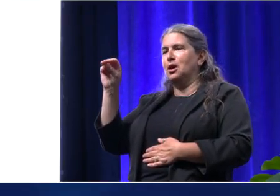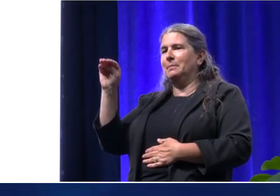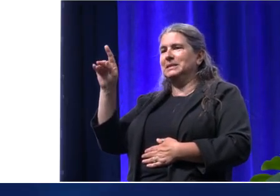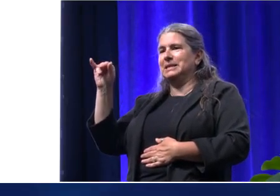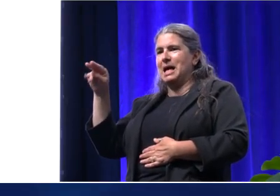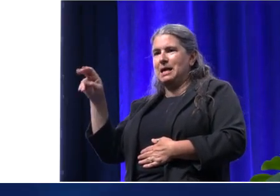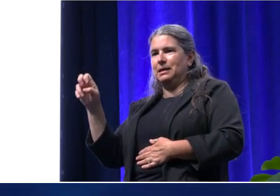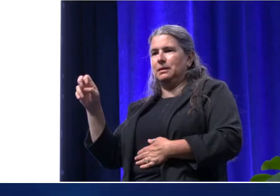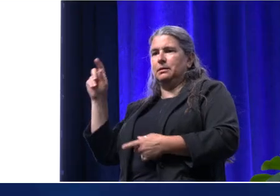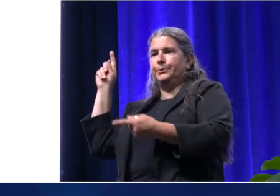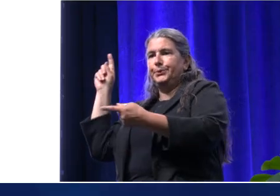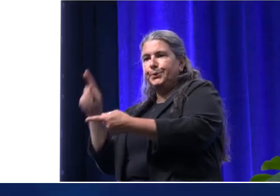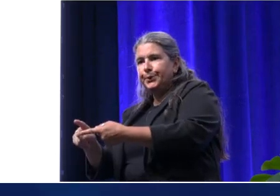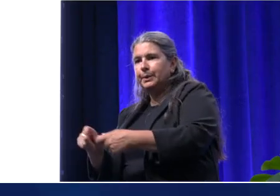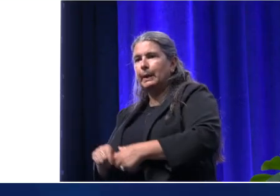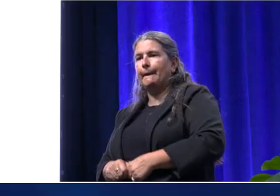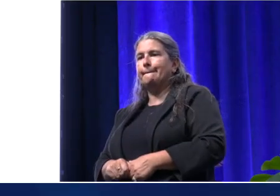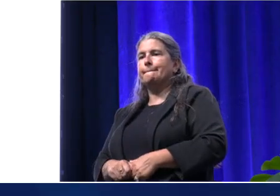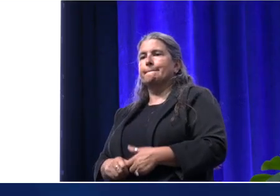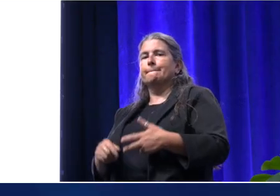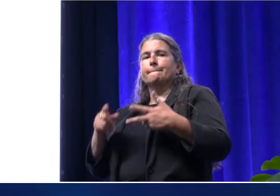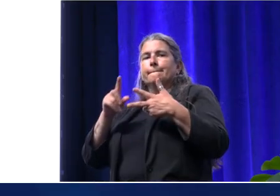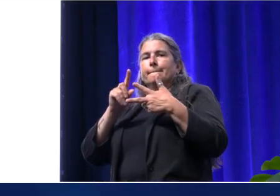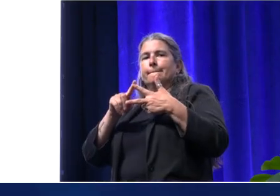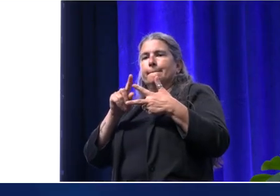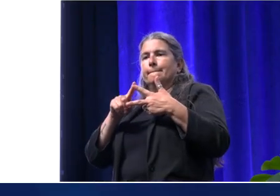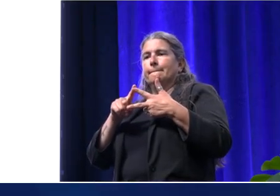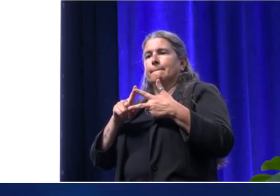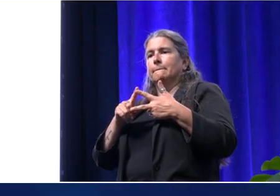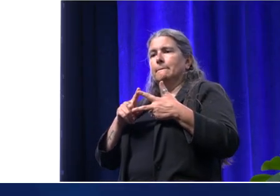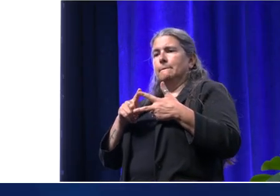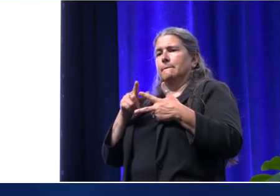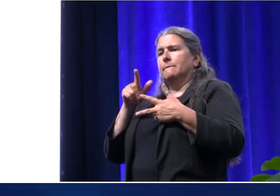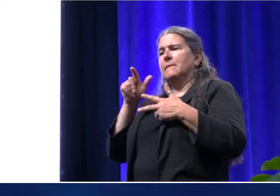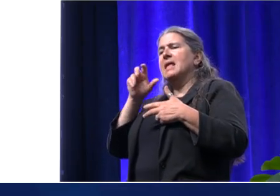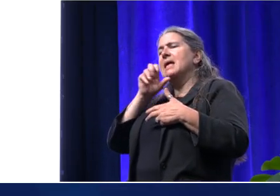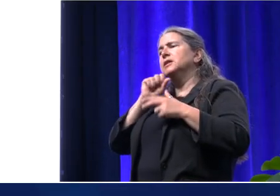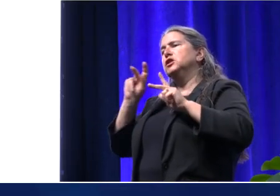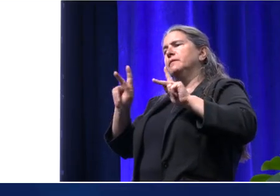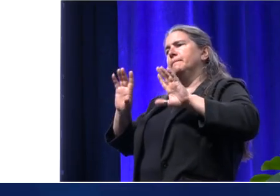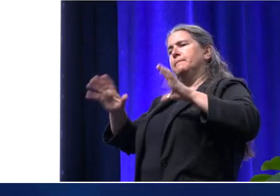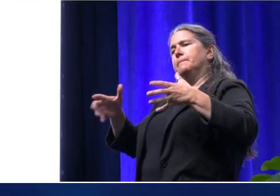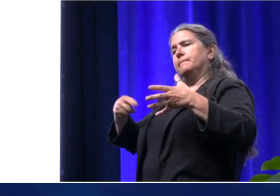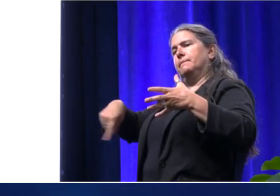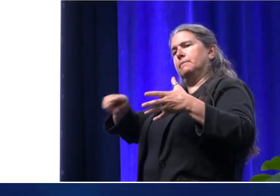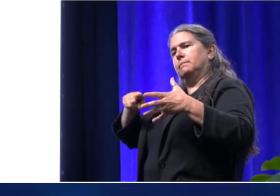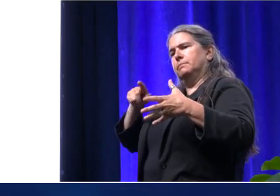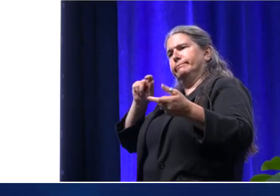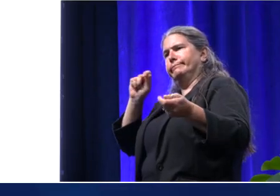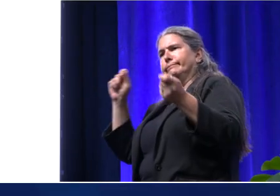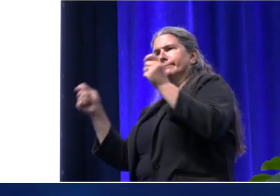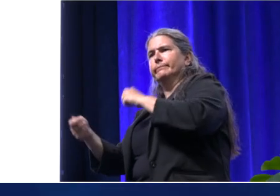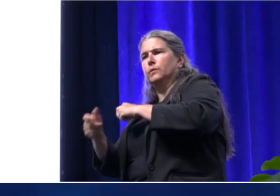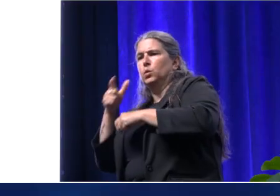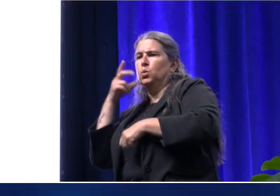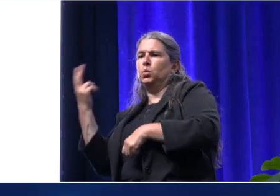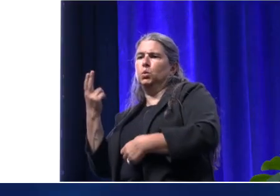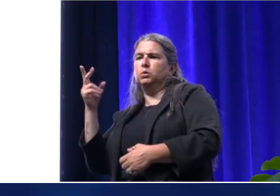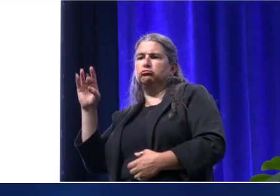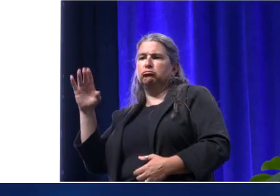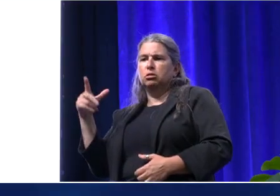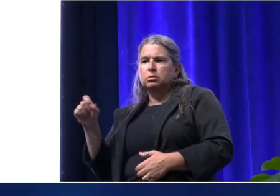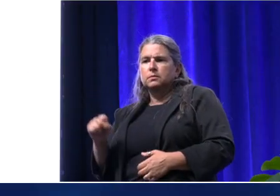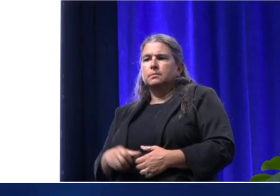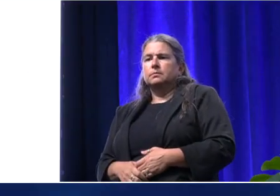there's been a demographic shift in the people who are dying of overdose. Fewer initiates, people aging out, and less risk in